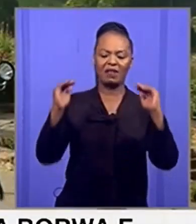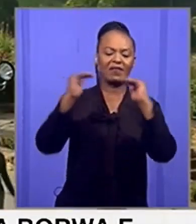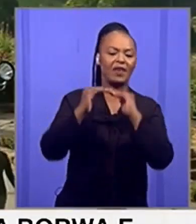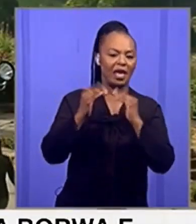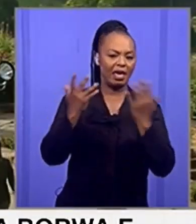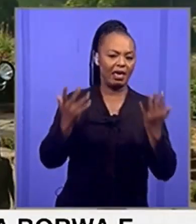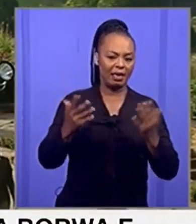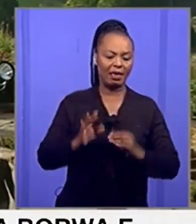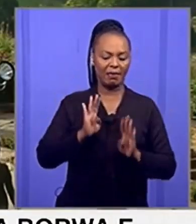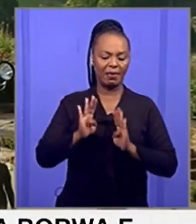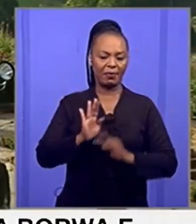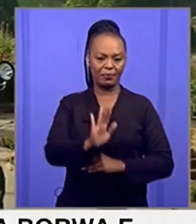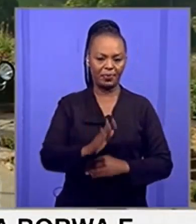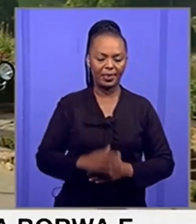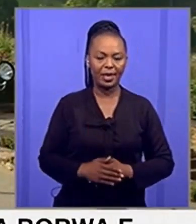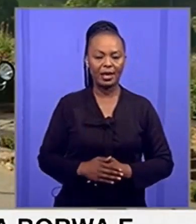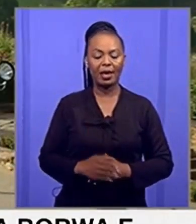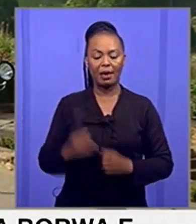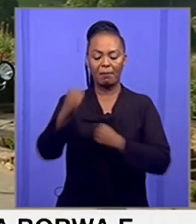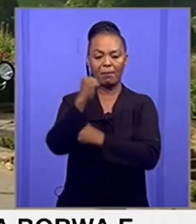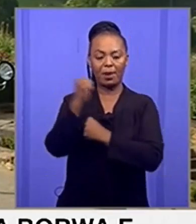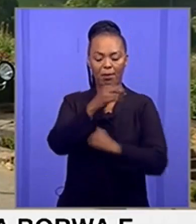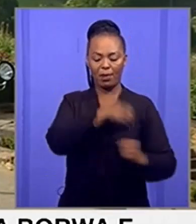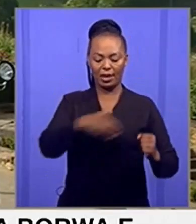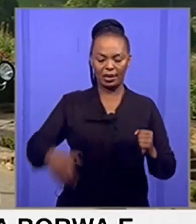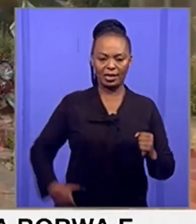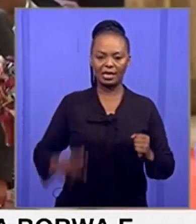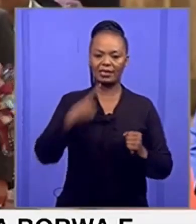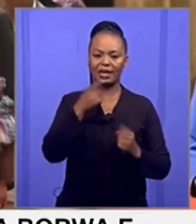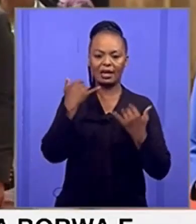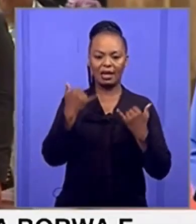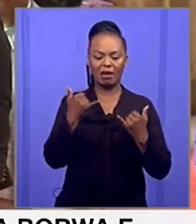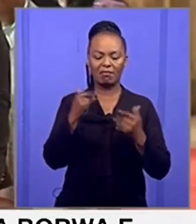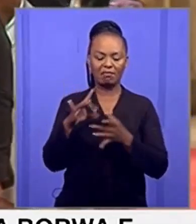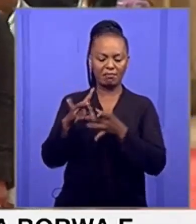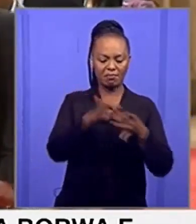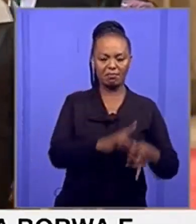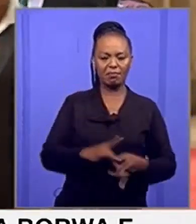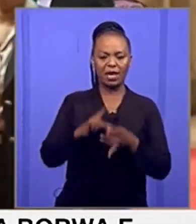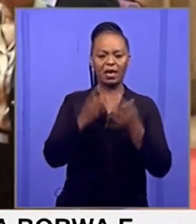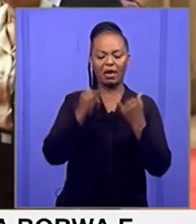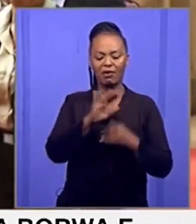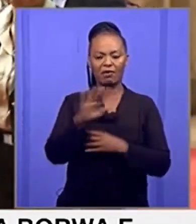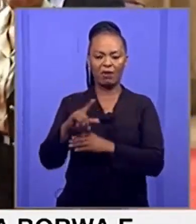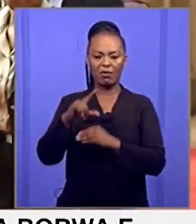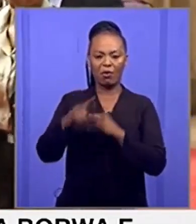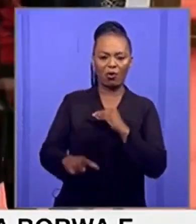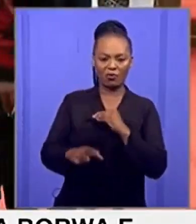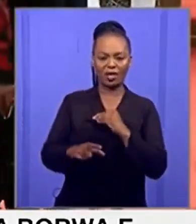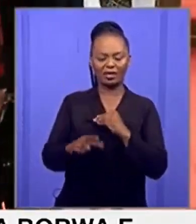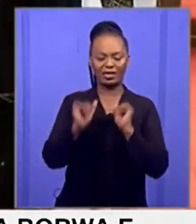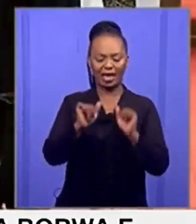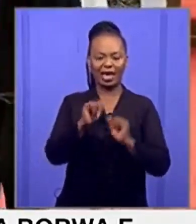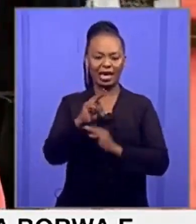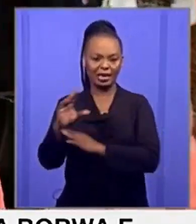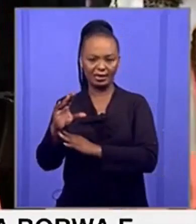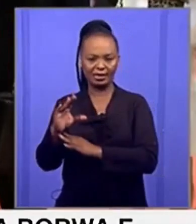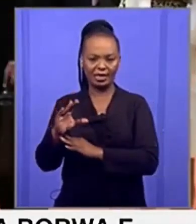Kantoro ya mopresidente e re qeto ena e ikamanya le dikgothaletso tsa seboka sa bo 55 sa naha sa